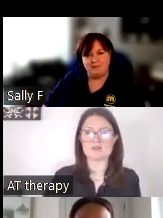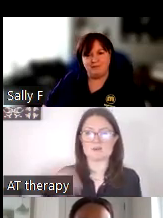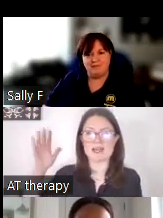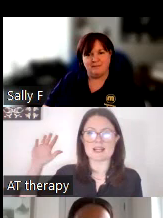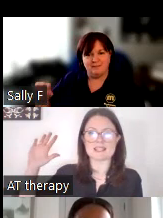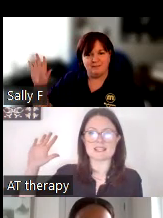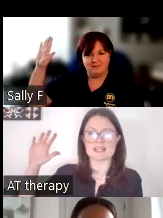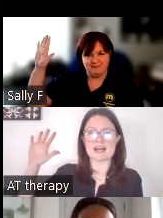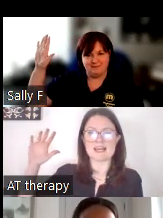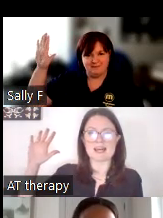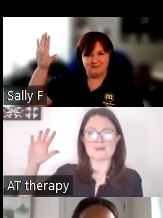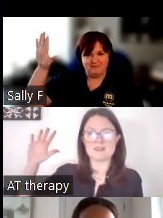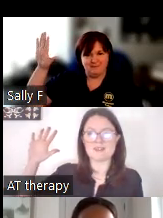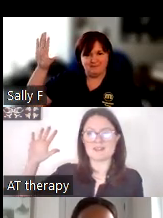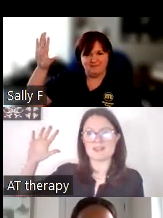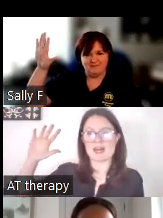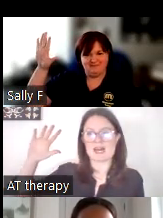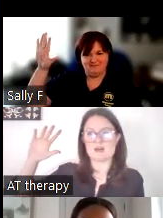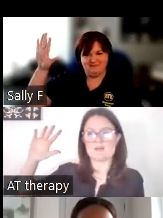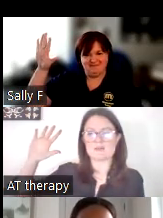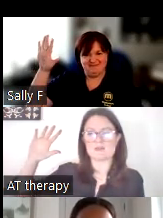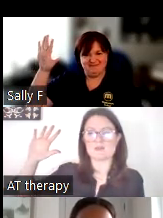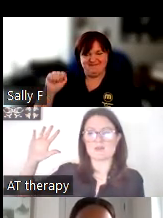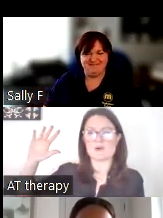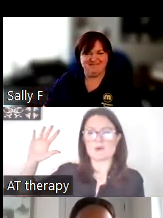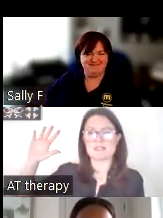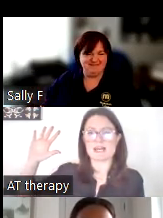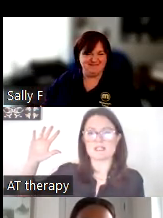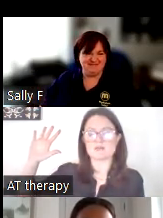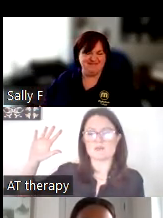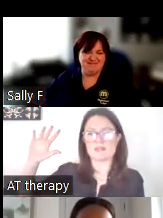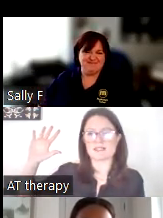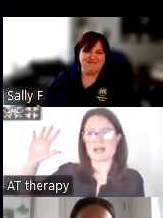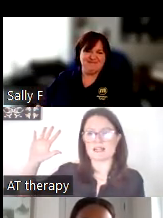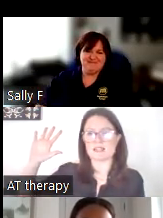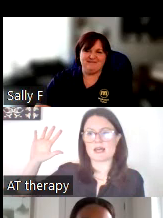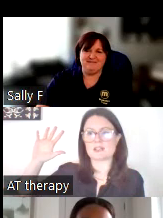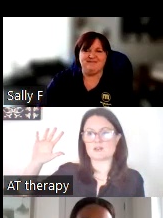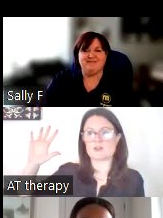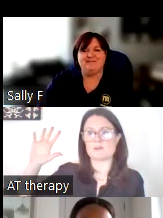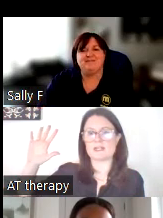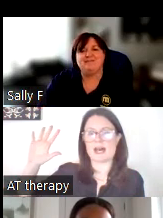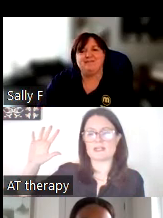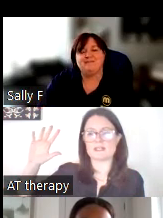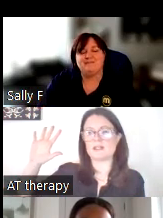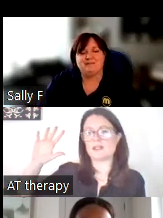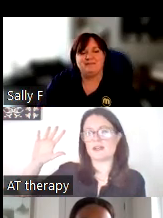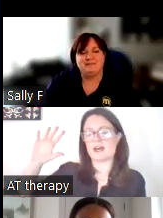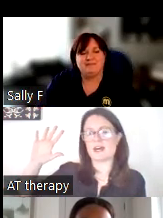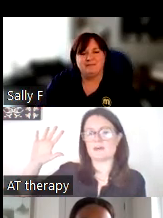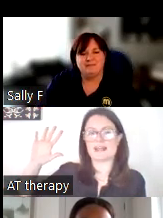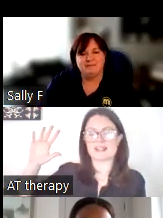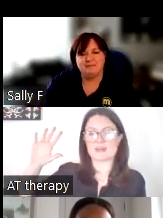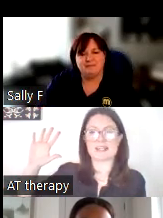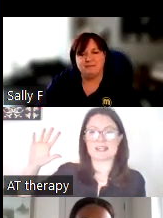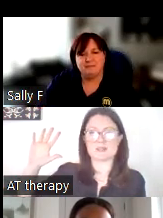So if you're right-handed like I am, you'll do all the signs with this hand as your dominant hand.